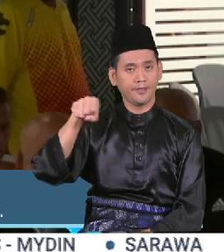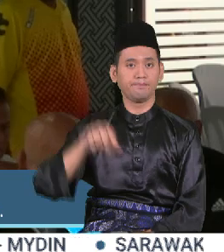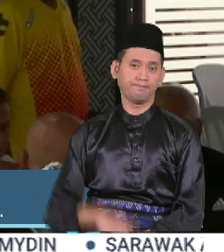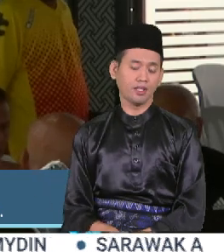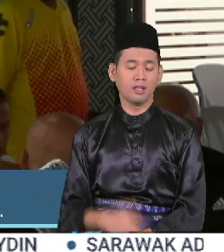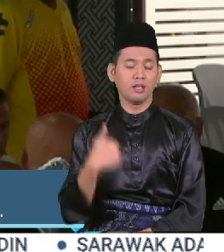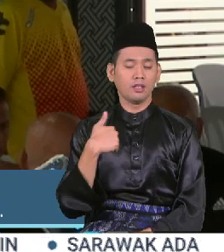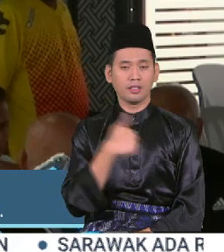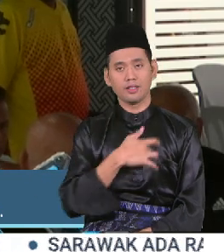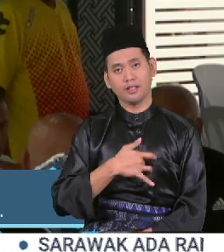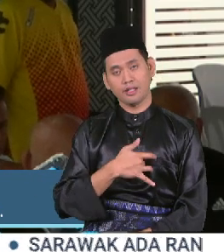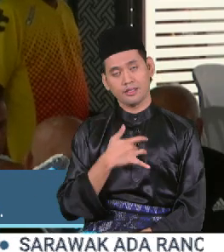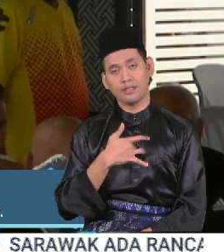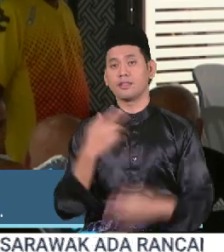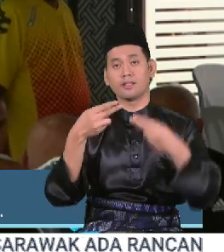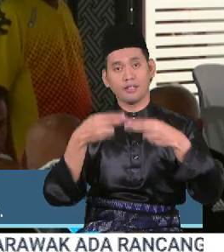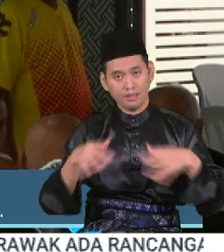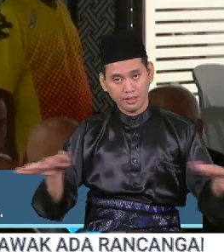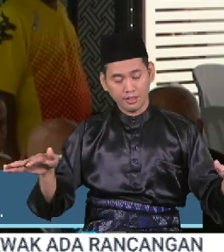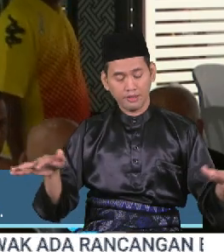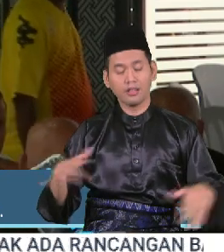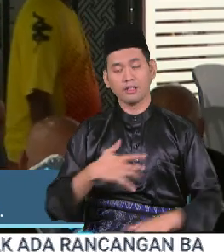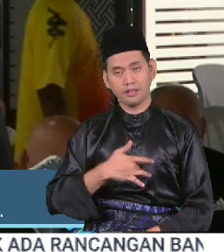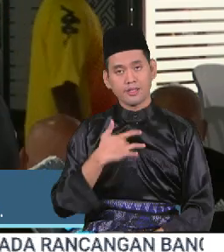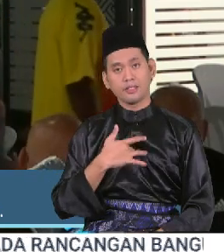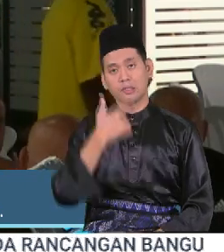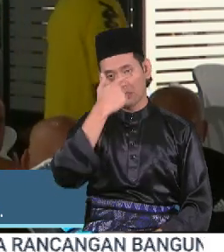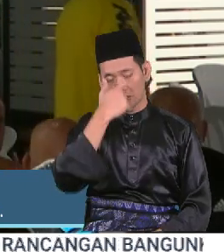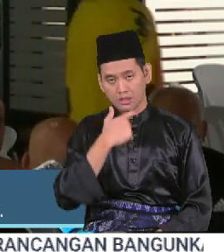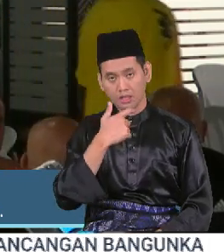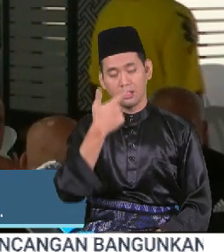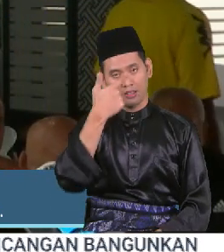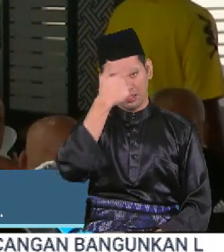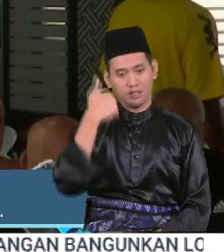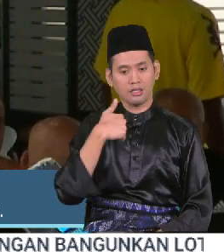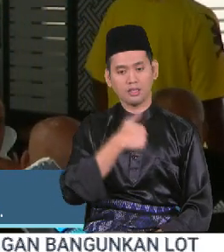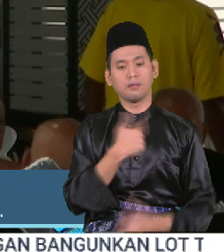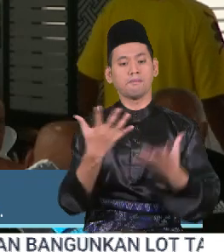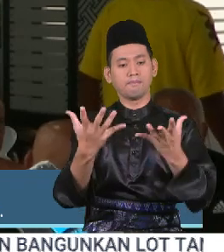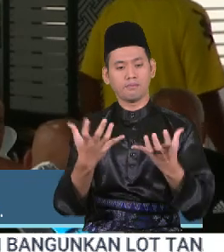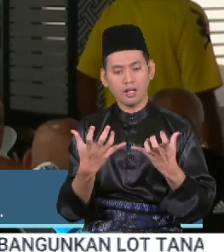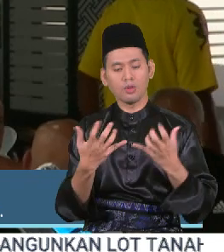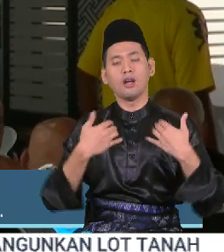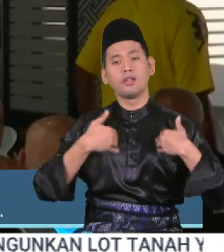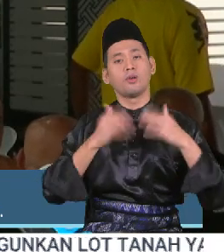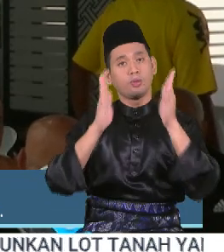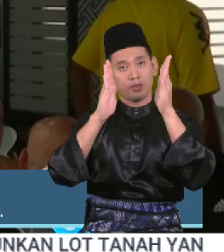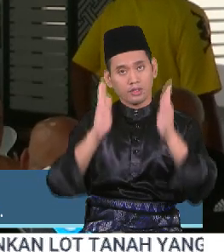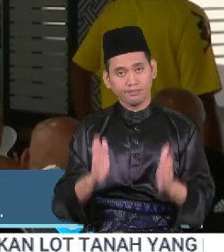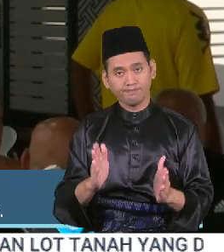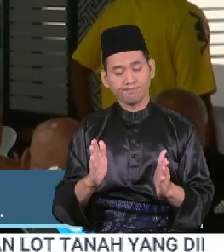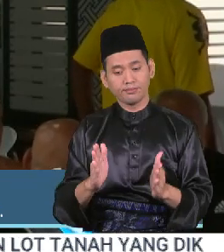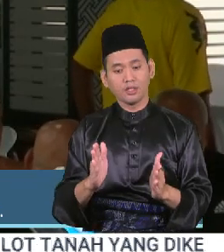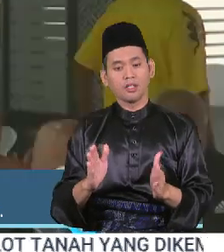We lose on that aspect, but it is sad. It is sad also because we need this kind of personalities